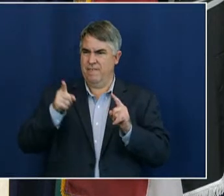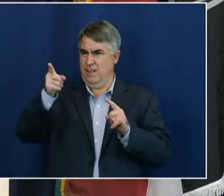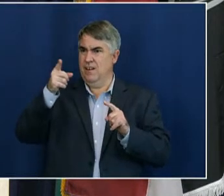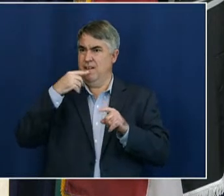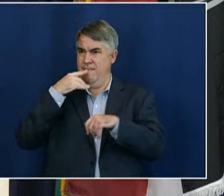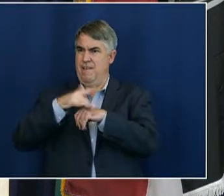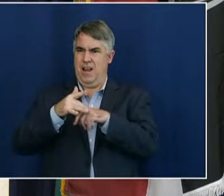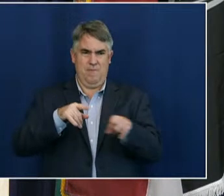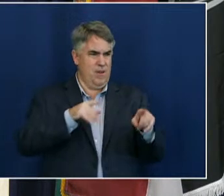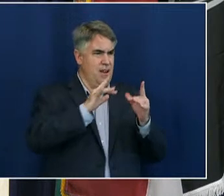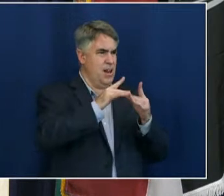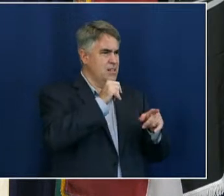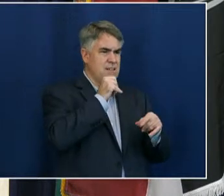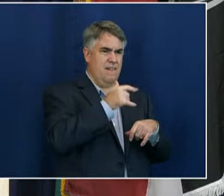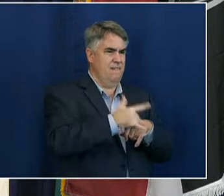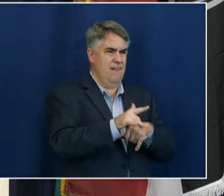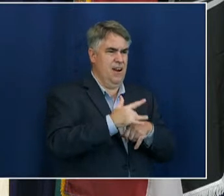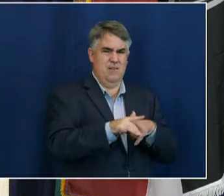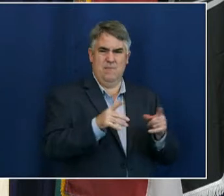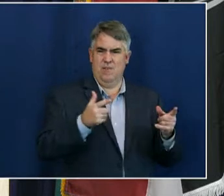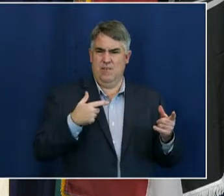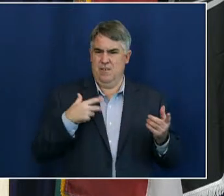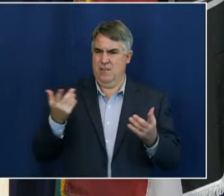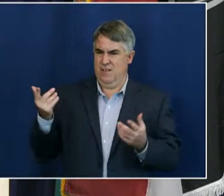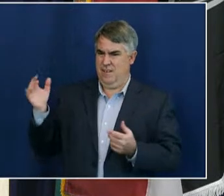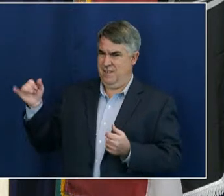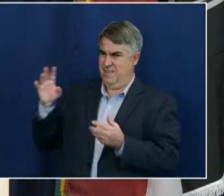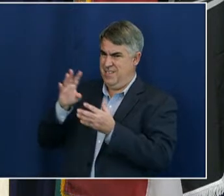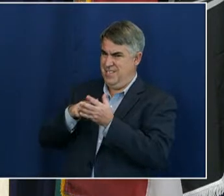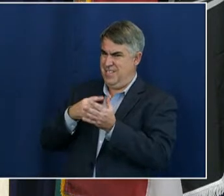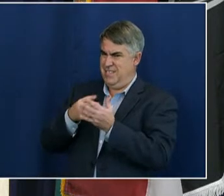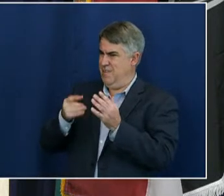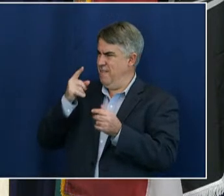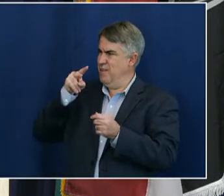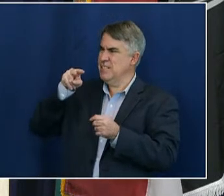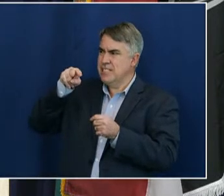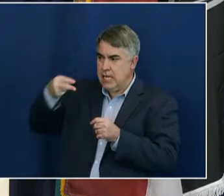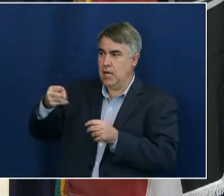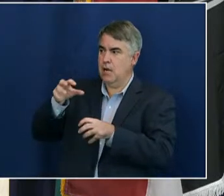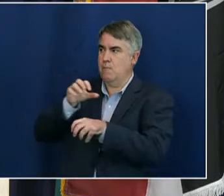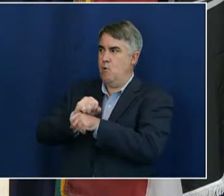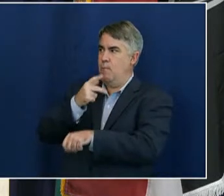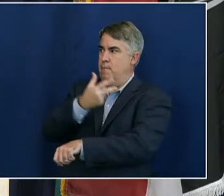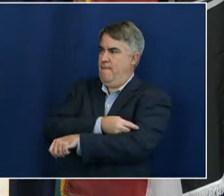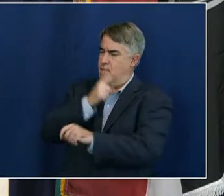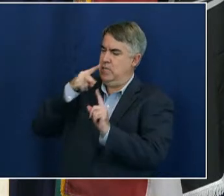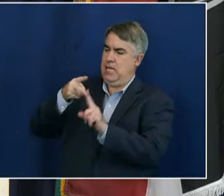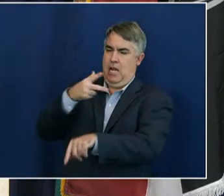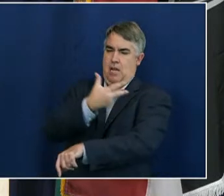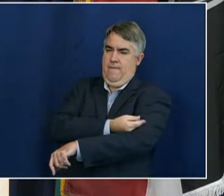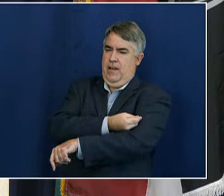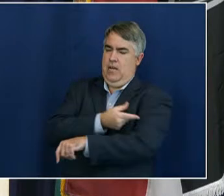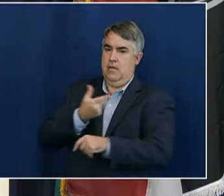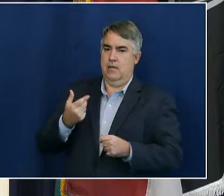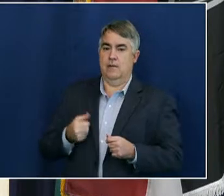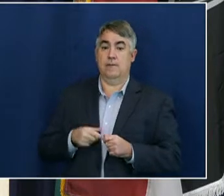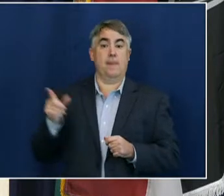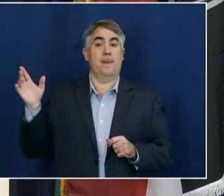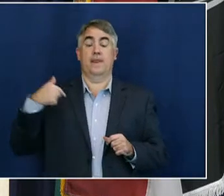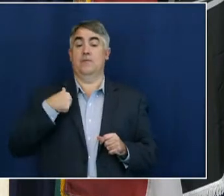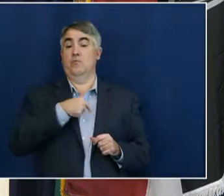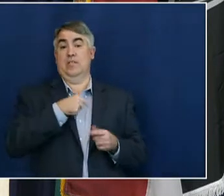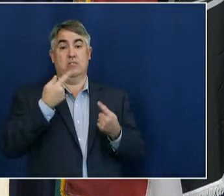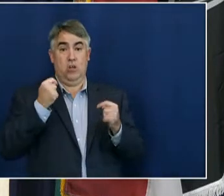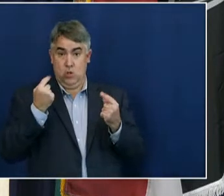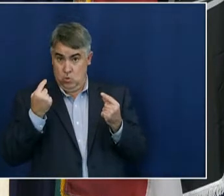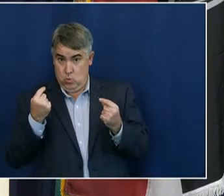kind of what's going on there with scheduling second doses. Yeah, Paul, what we're trying to do is get all of the vaccine sites